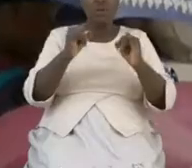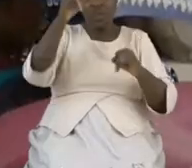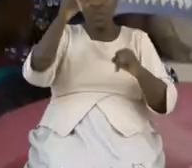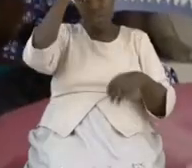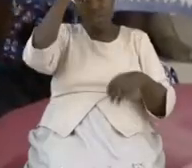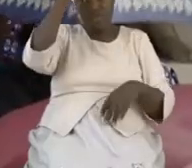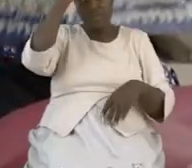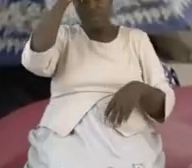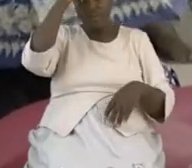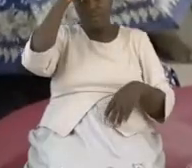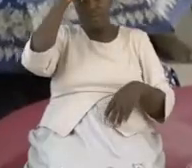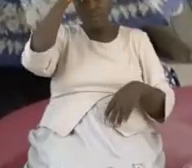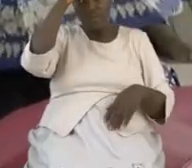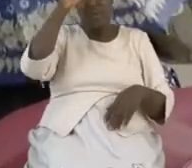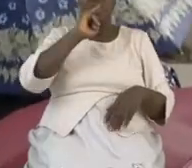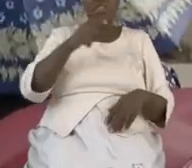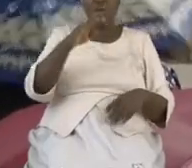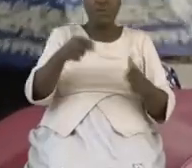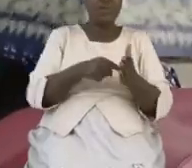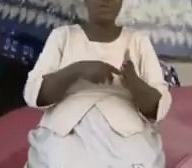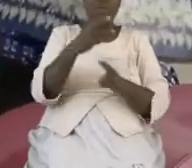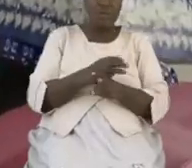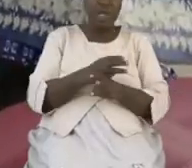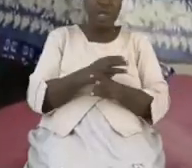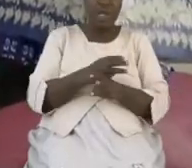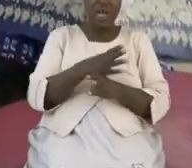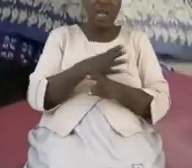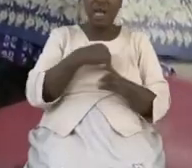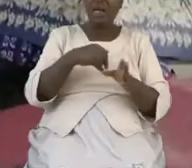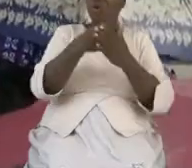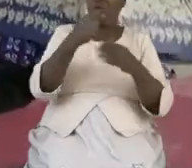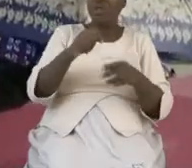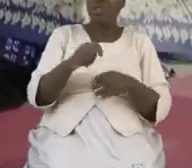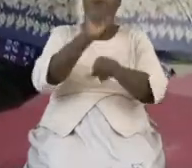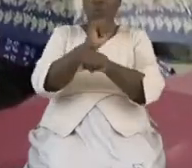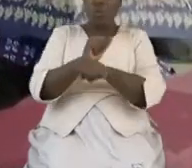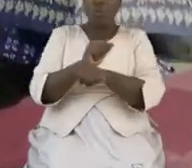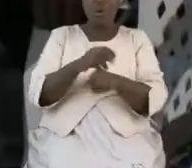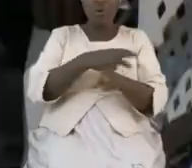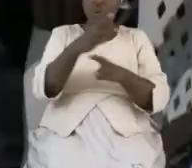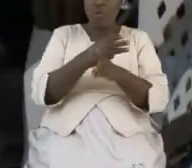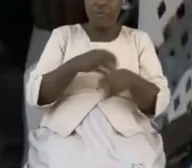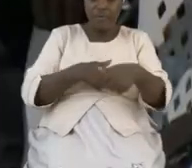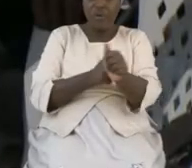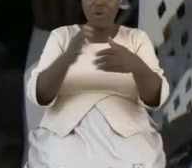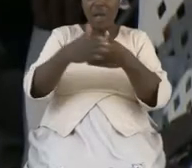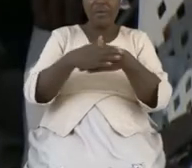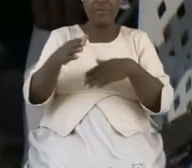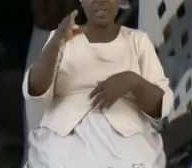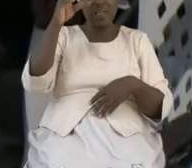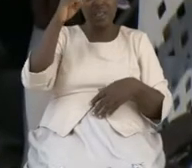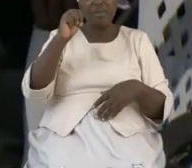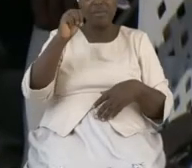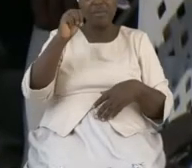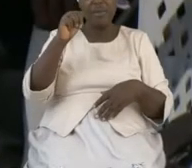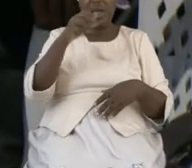of this world, and all the world, they follow after him. And if you are like the world,